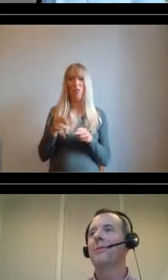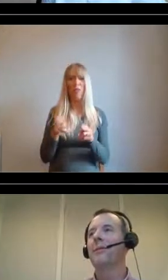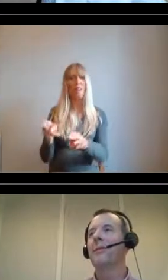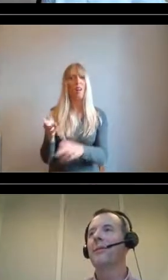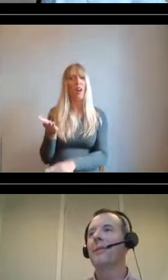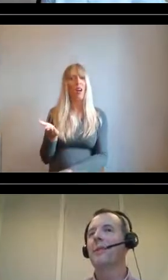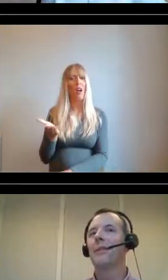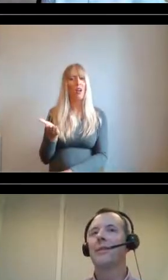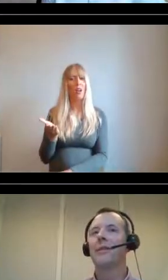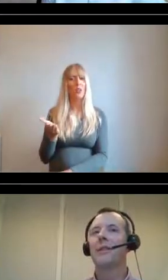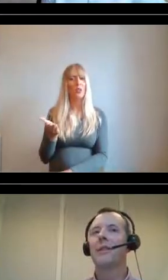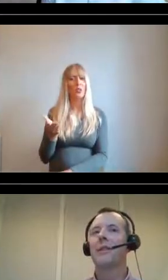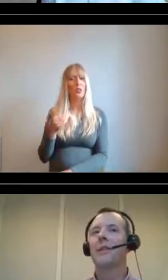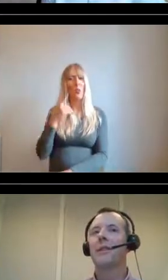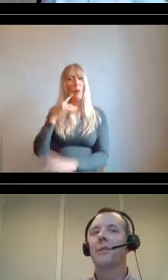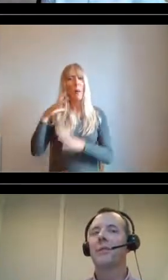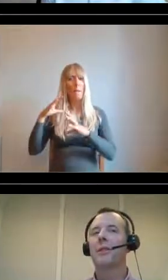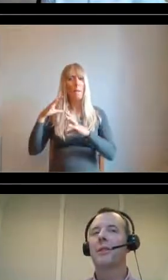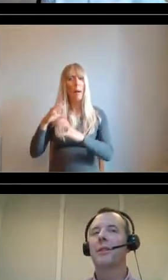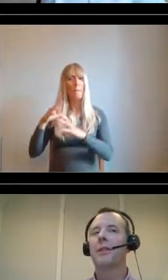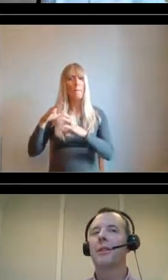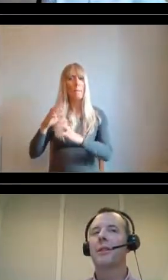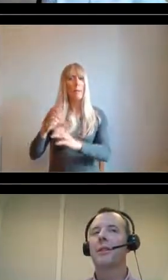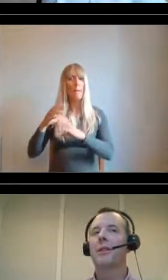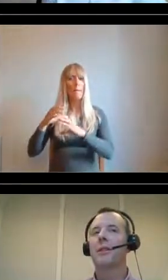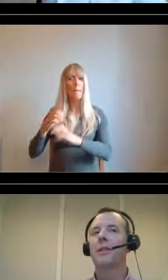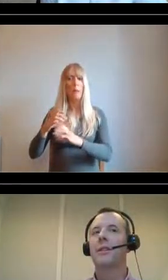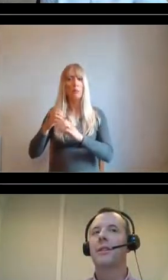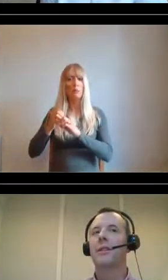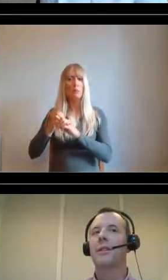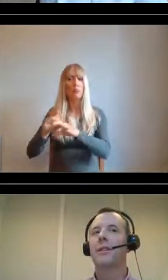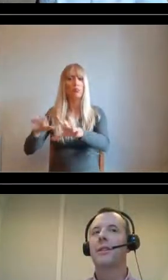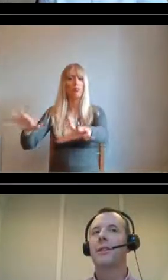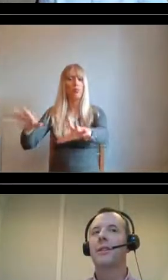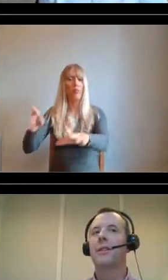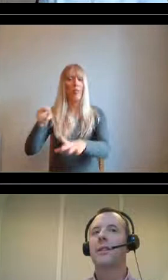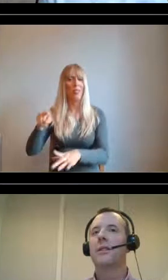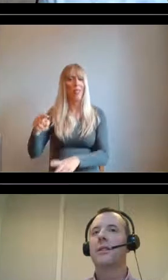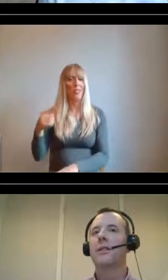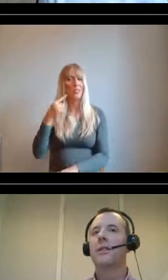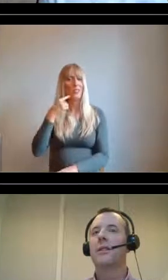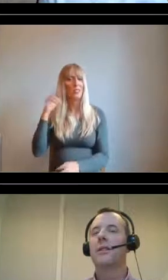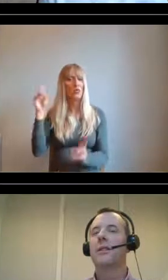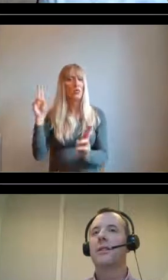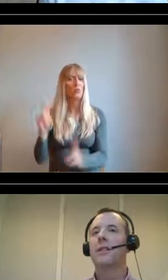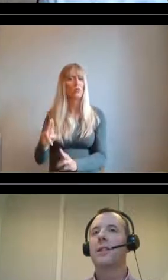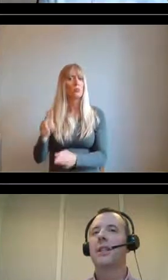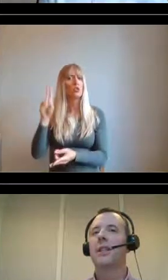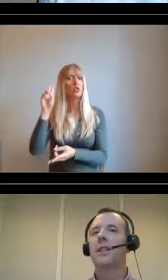surely pumps are cheaper than mains work and wouldn't tap the local water table.